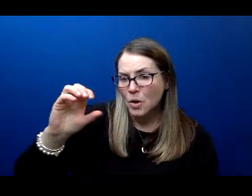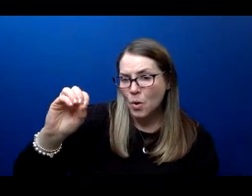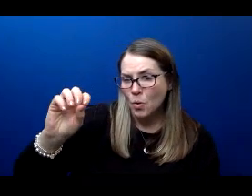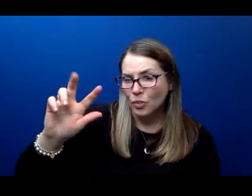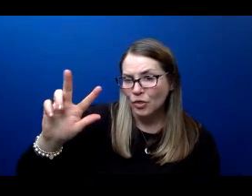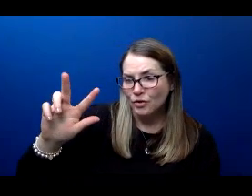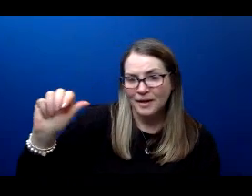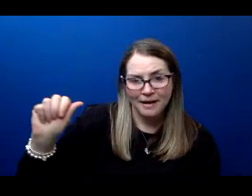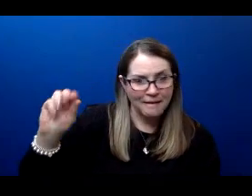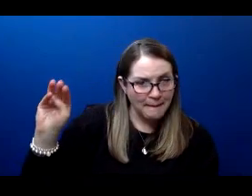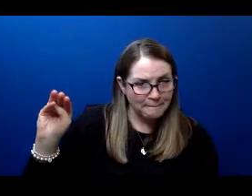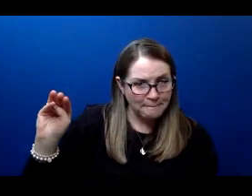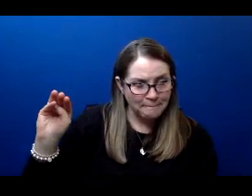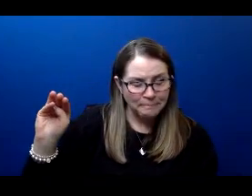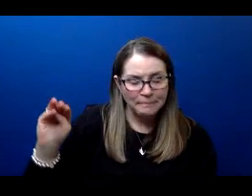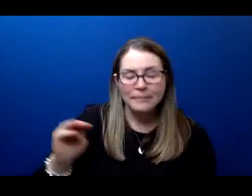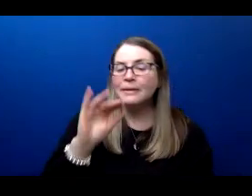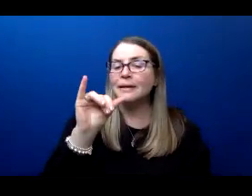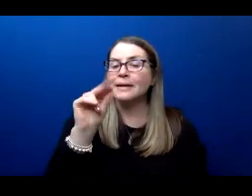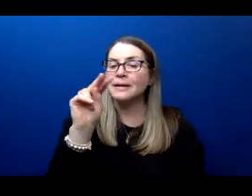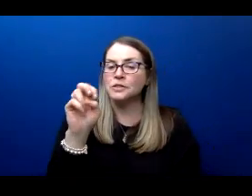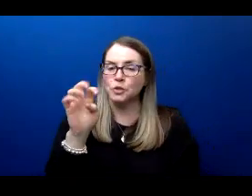morning, June 4th.